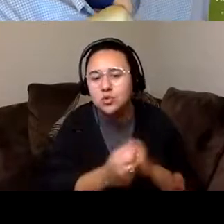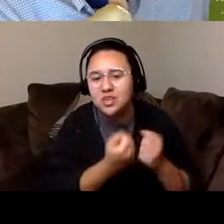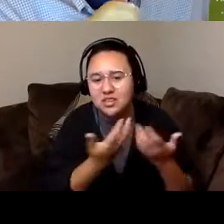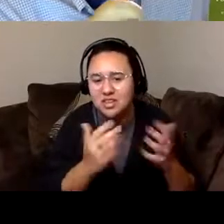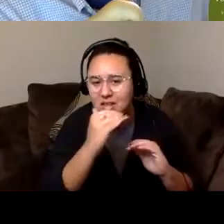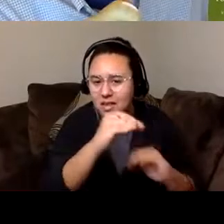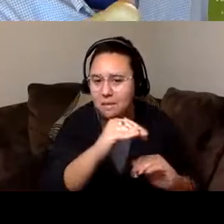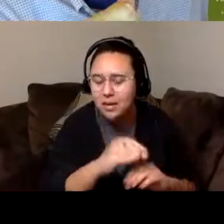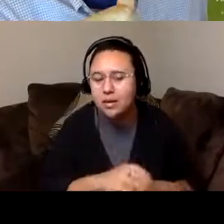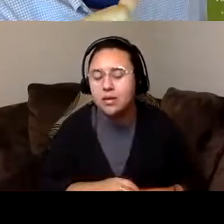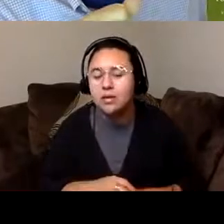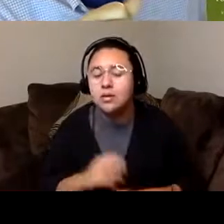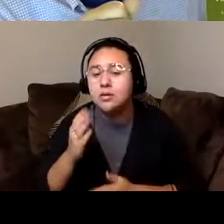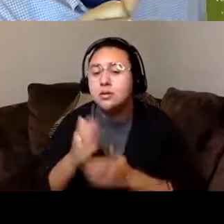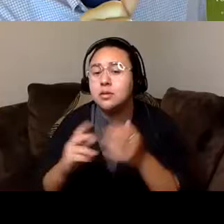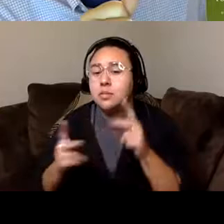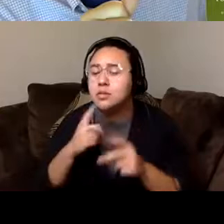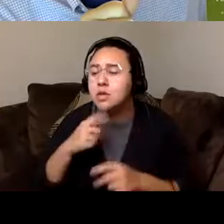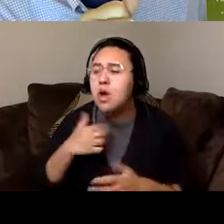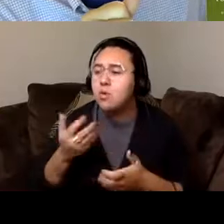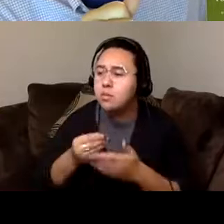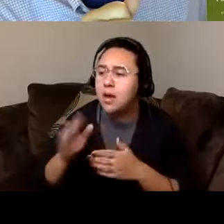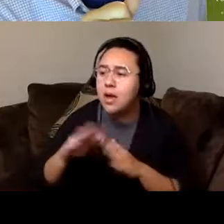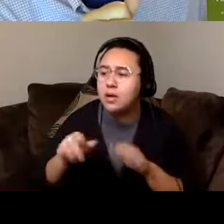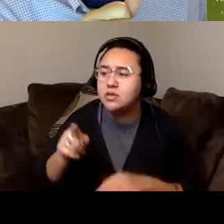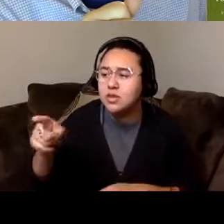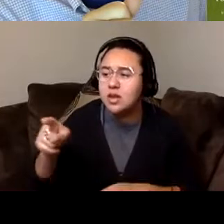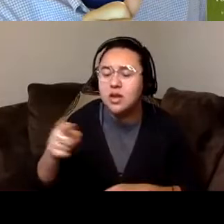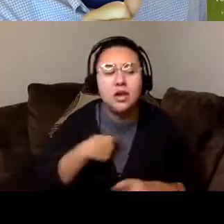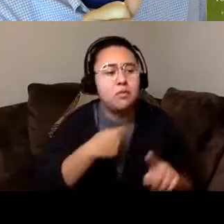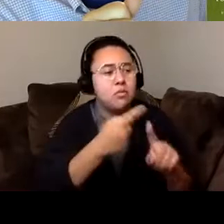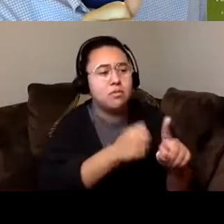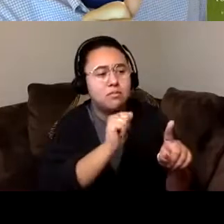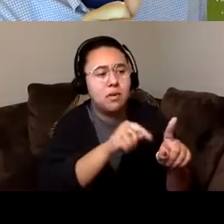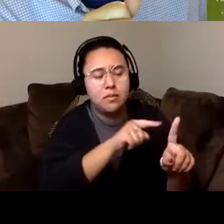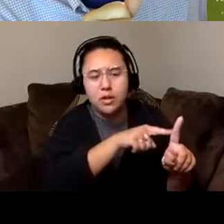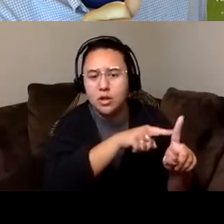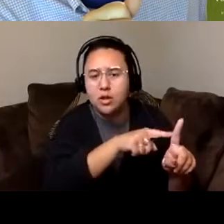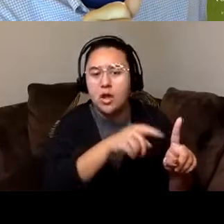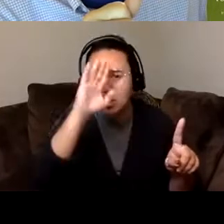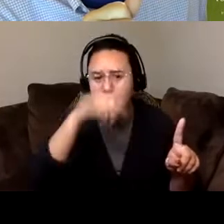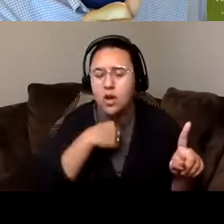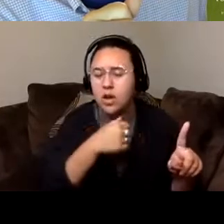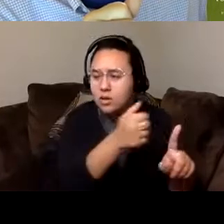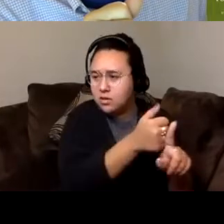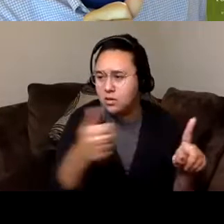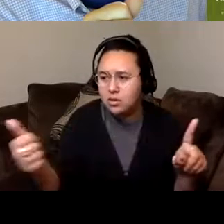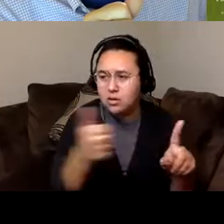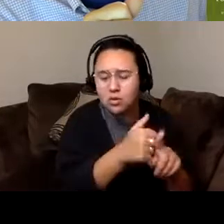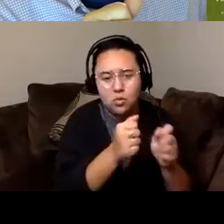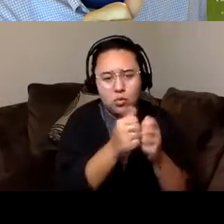going to buy a house over here, rent an apartment in this neighborhood, and I know I can get around without a